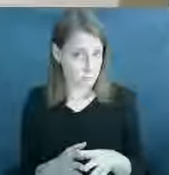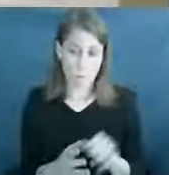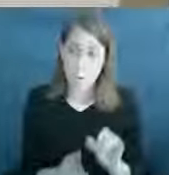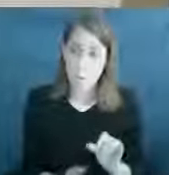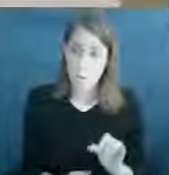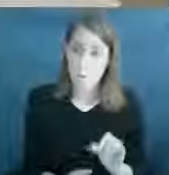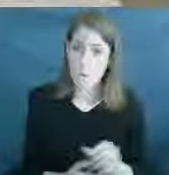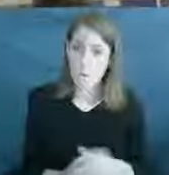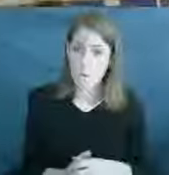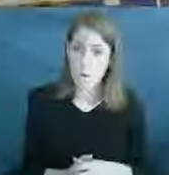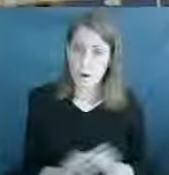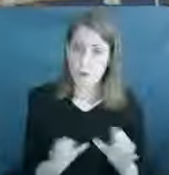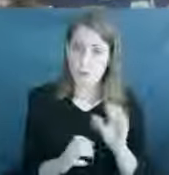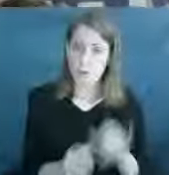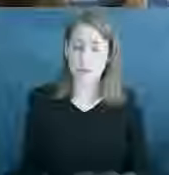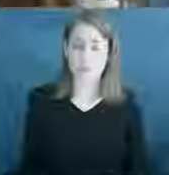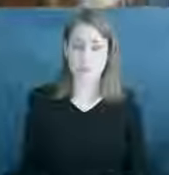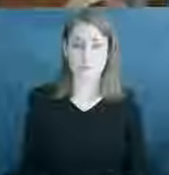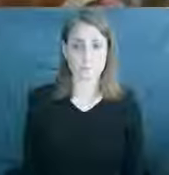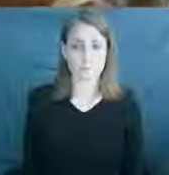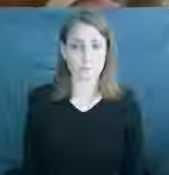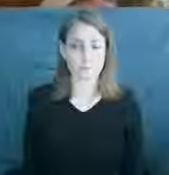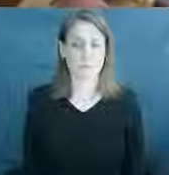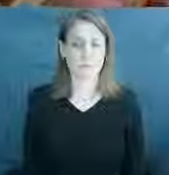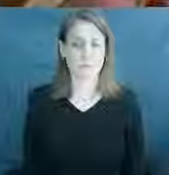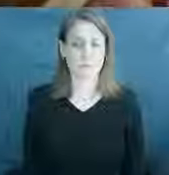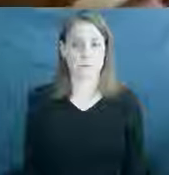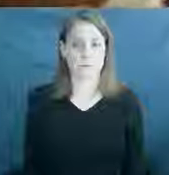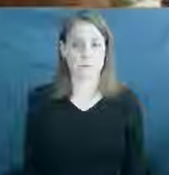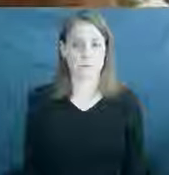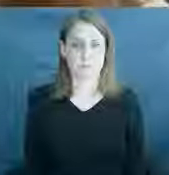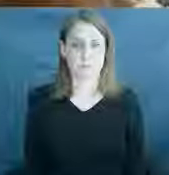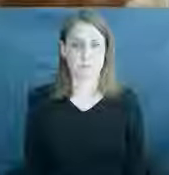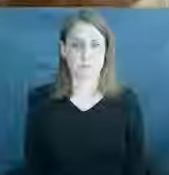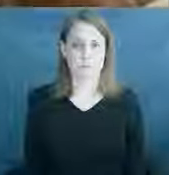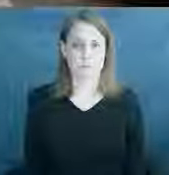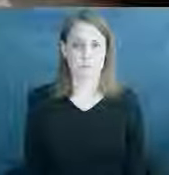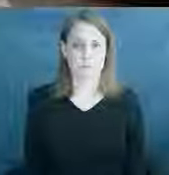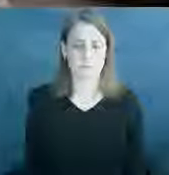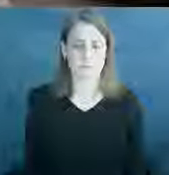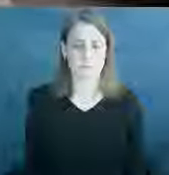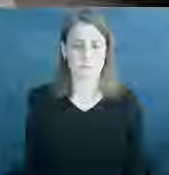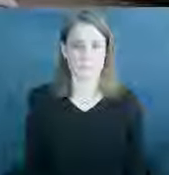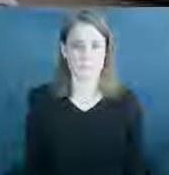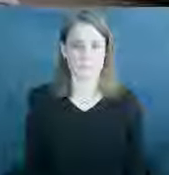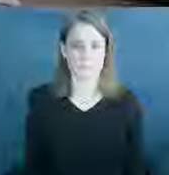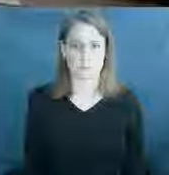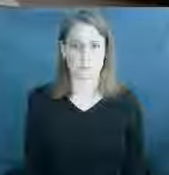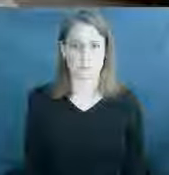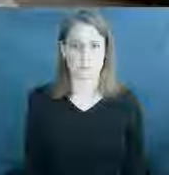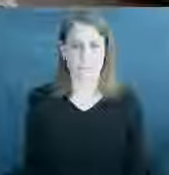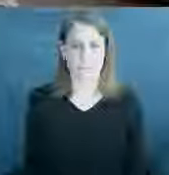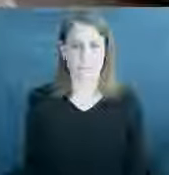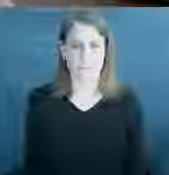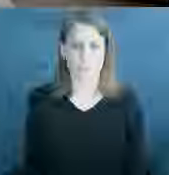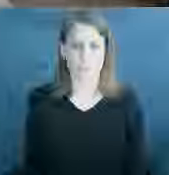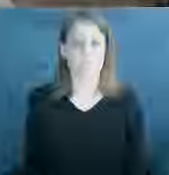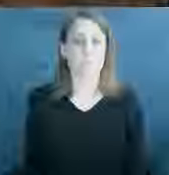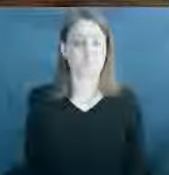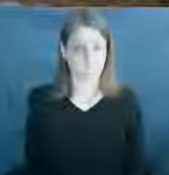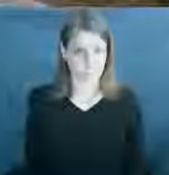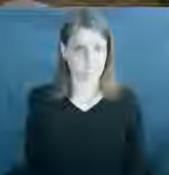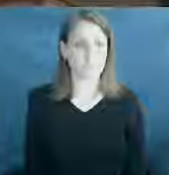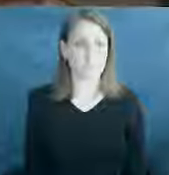the side. Yeah, so what will that be? This, see? If I do it wrong, you better correct